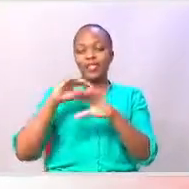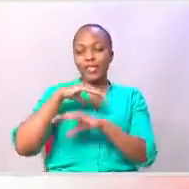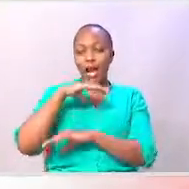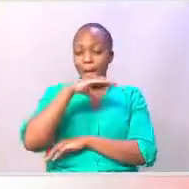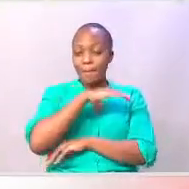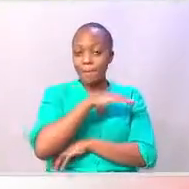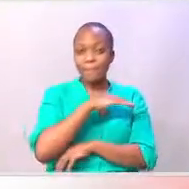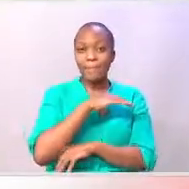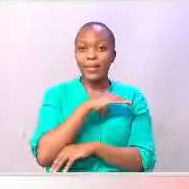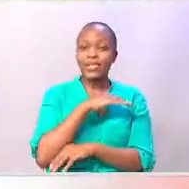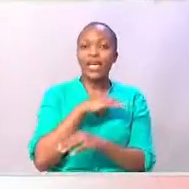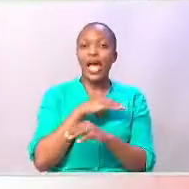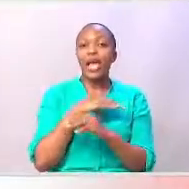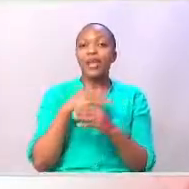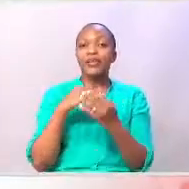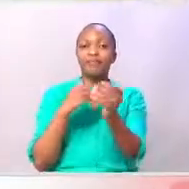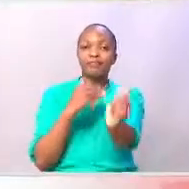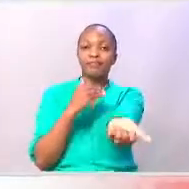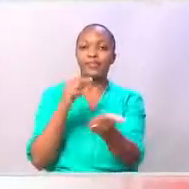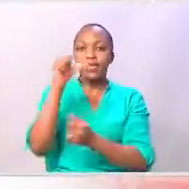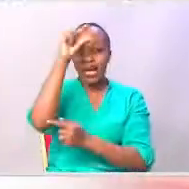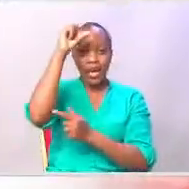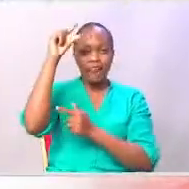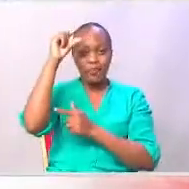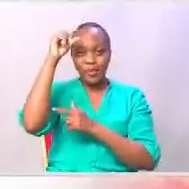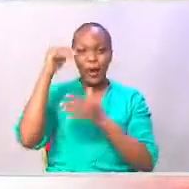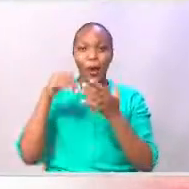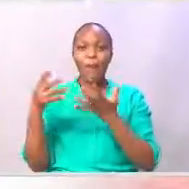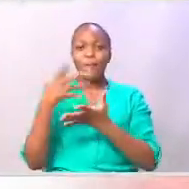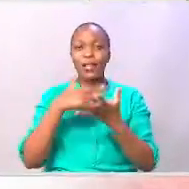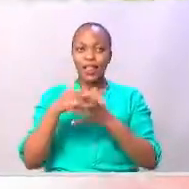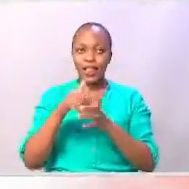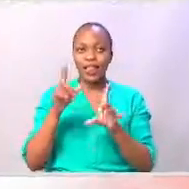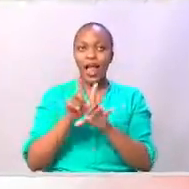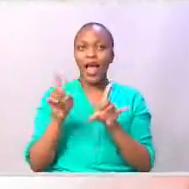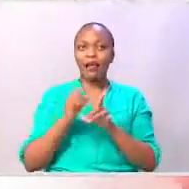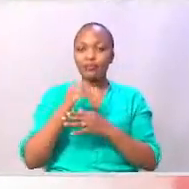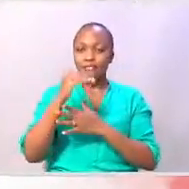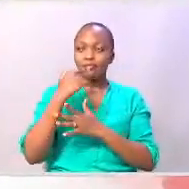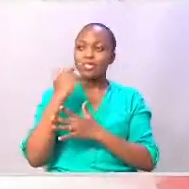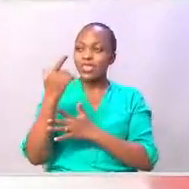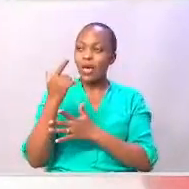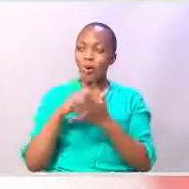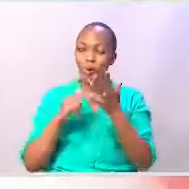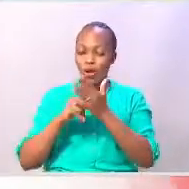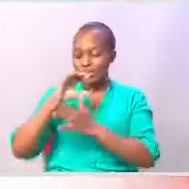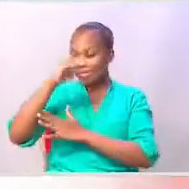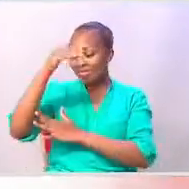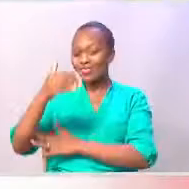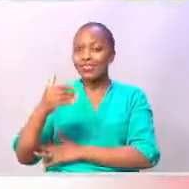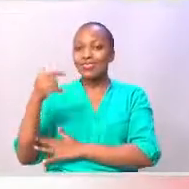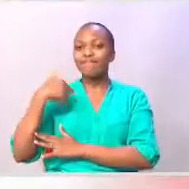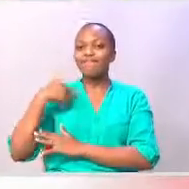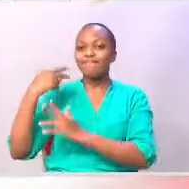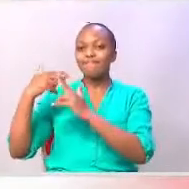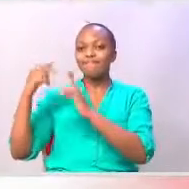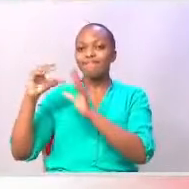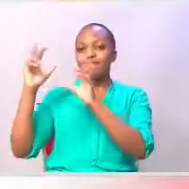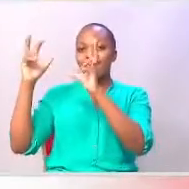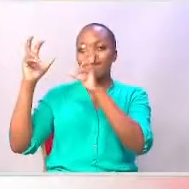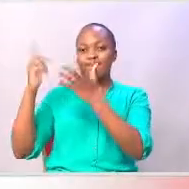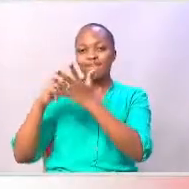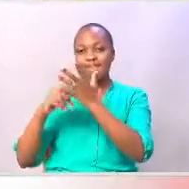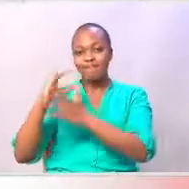Intergovernmental Relations that recommended that Nakuru Municipality be conferred with a city status.